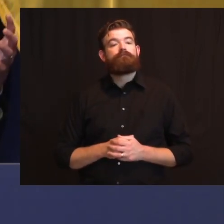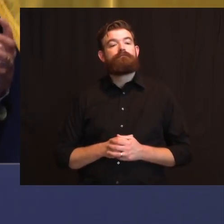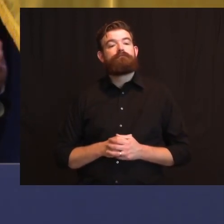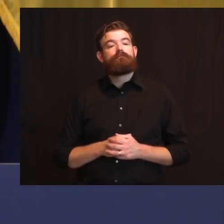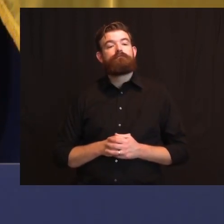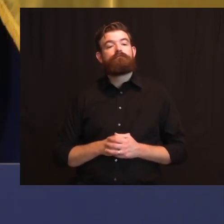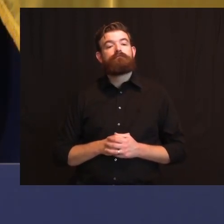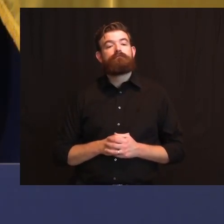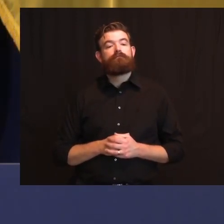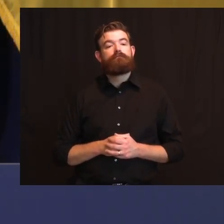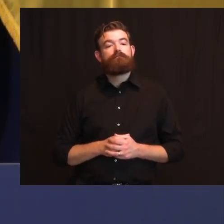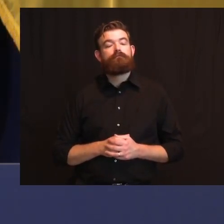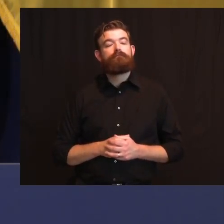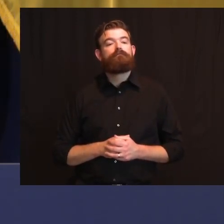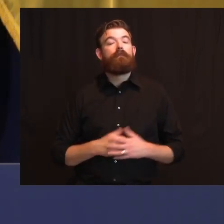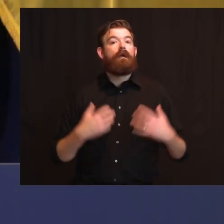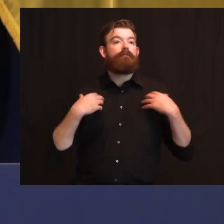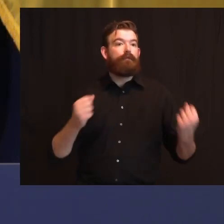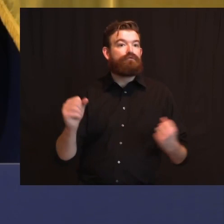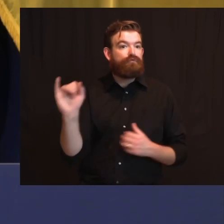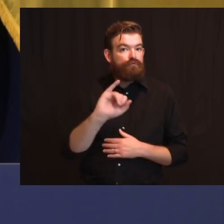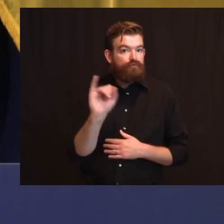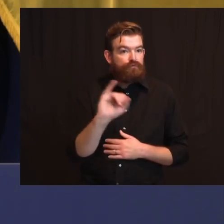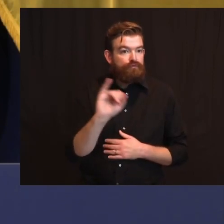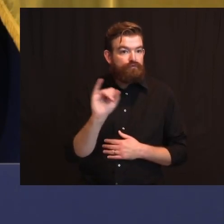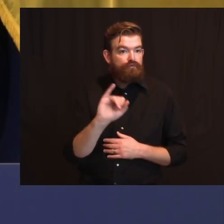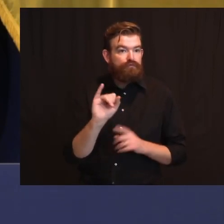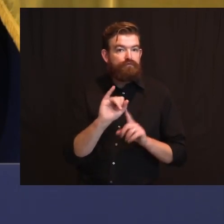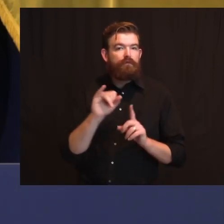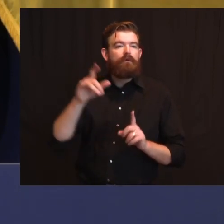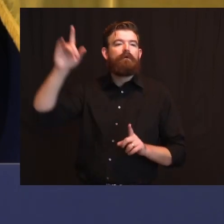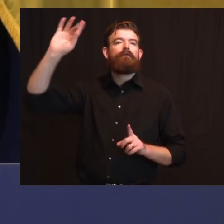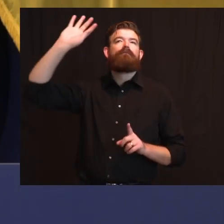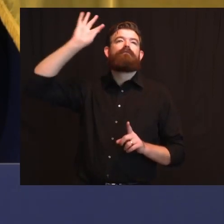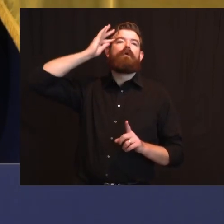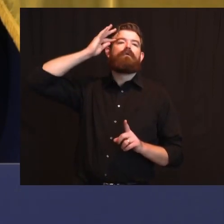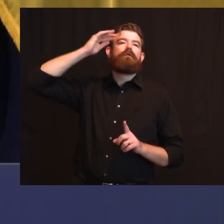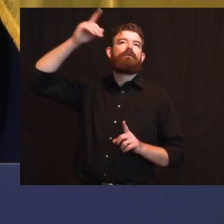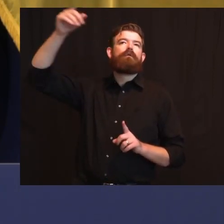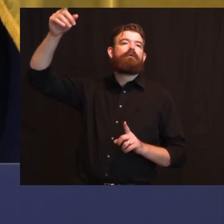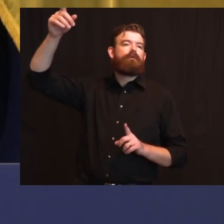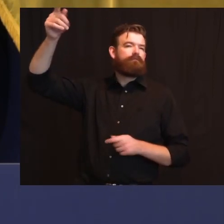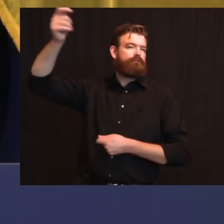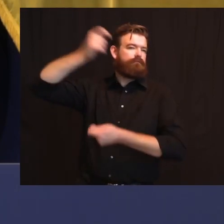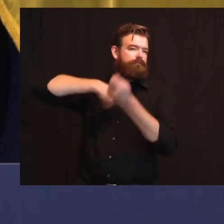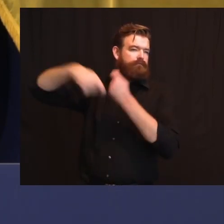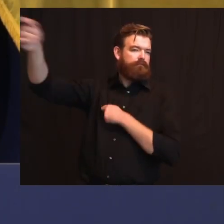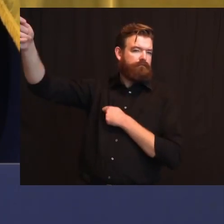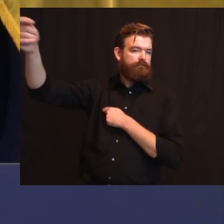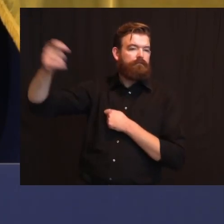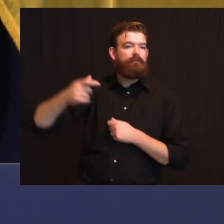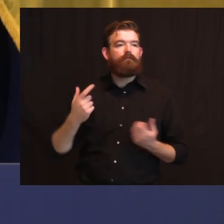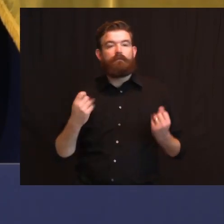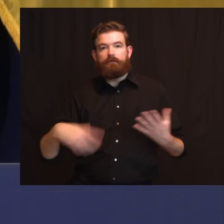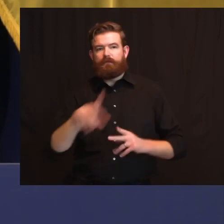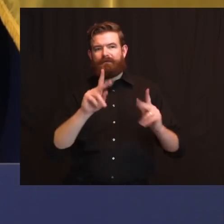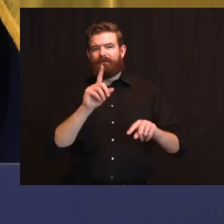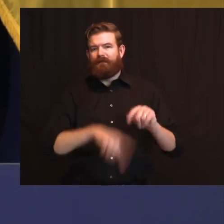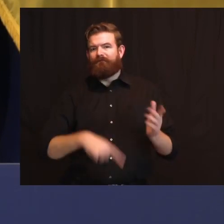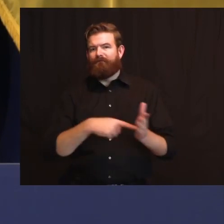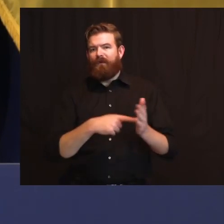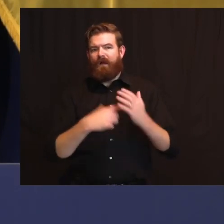bulk of which goes into folks to allow folks right now who can't afford health care to buy